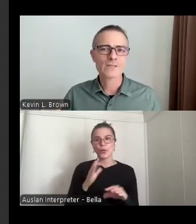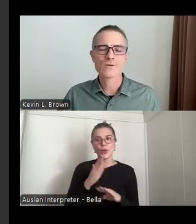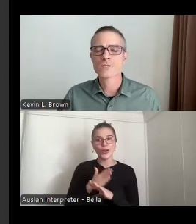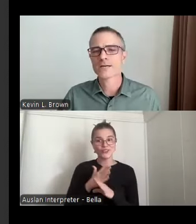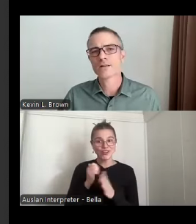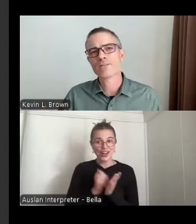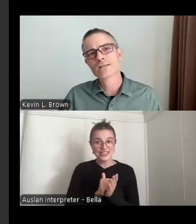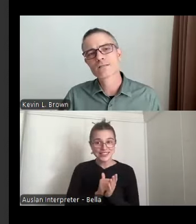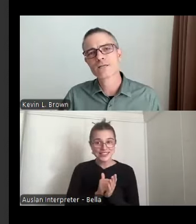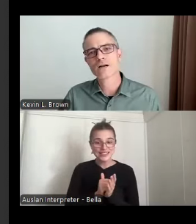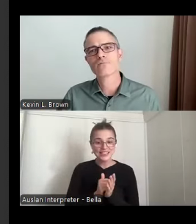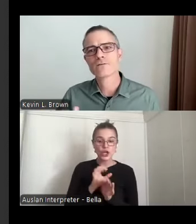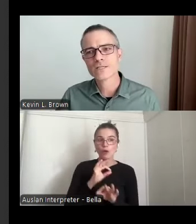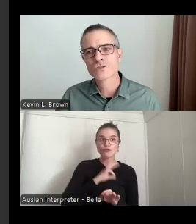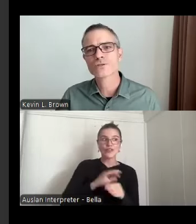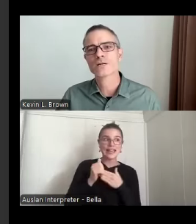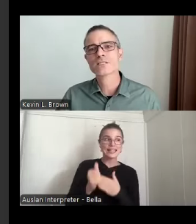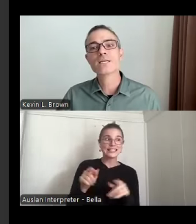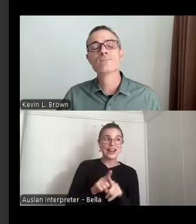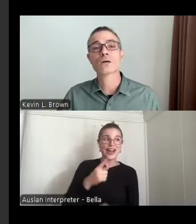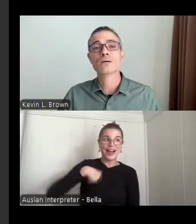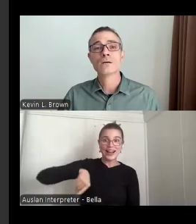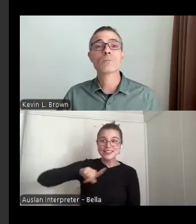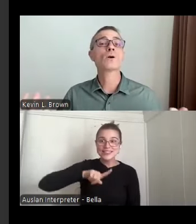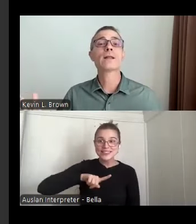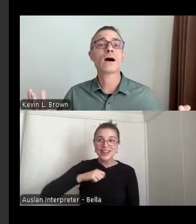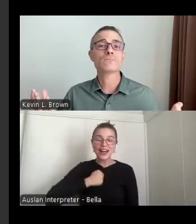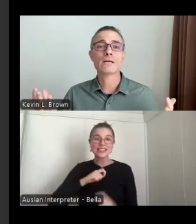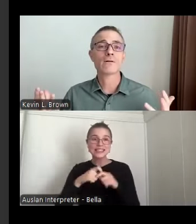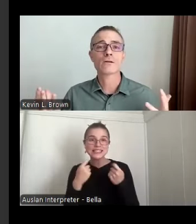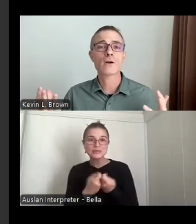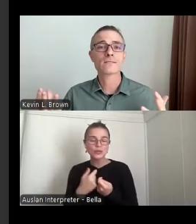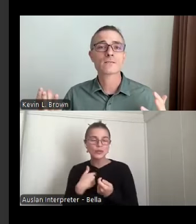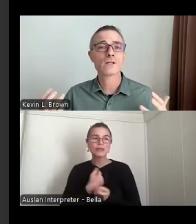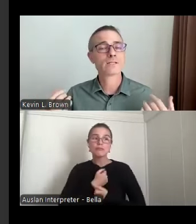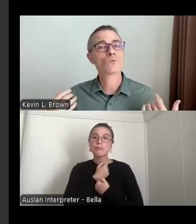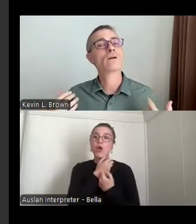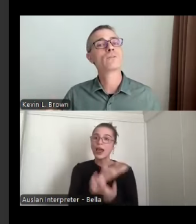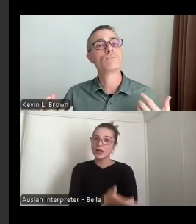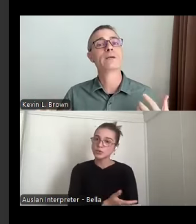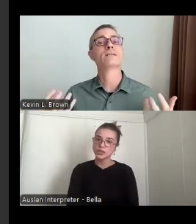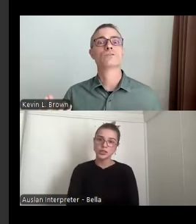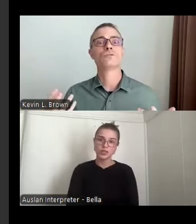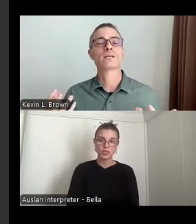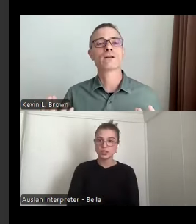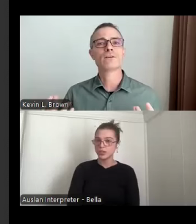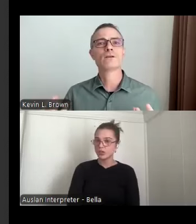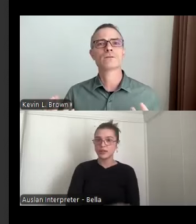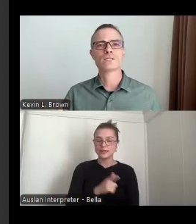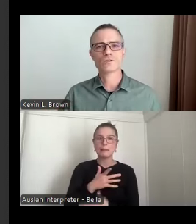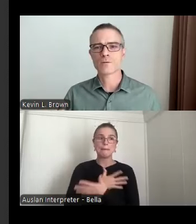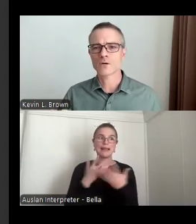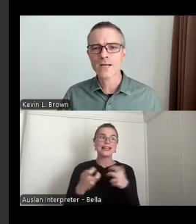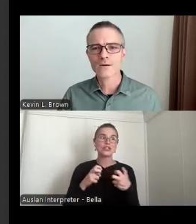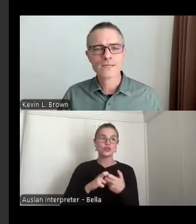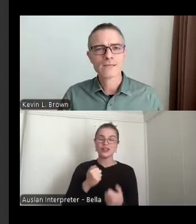nonprofit leaders like all of us and our fundraisers and our teams we're burning out at record rates. That's one of the biggest issues in our field is